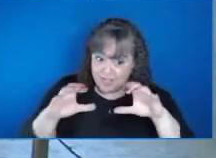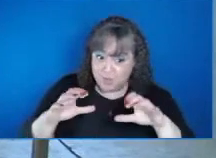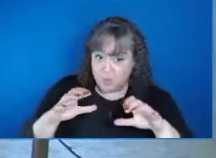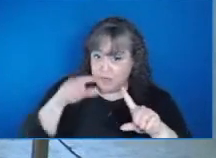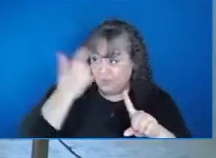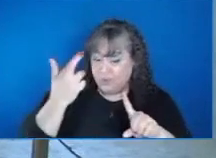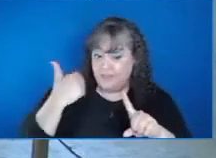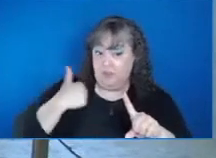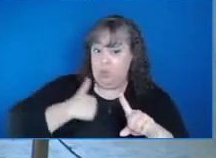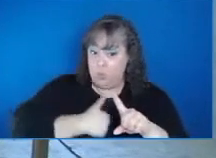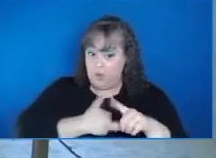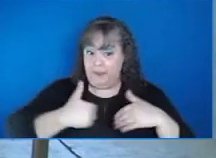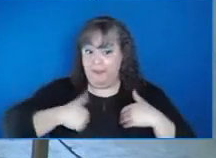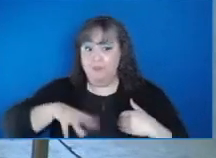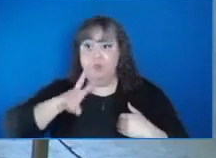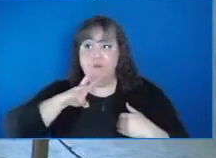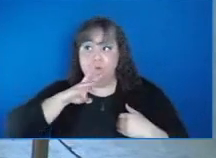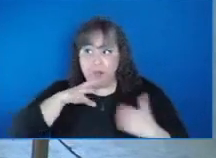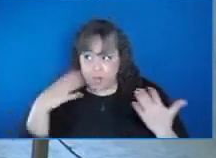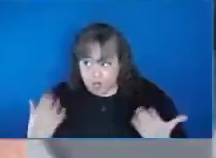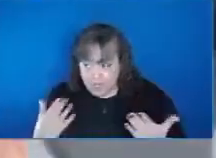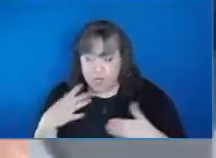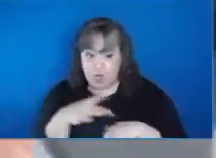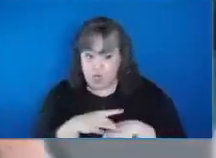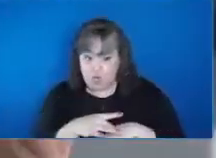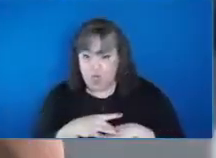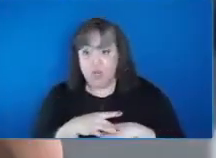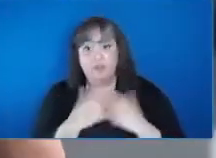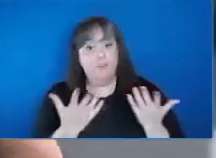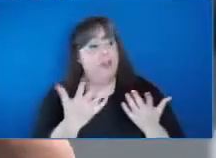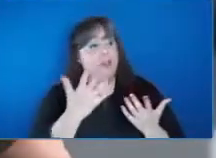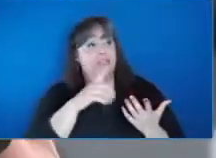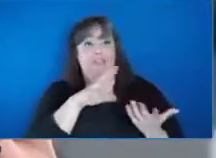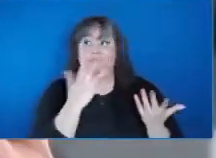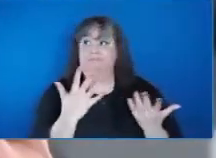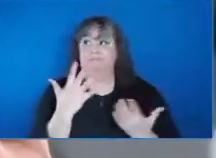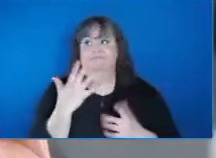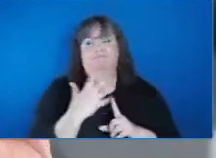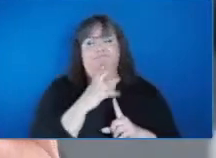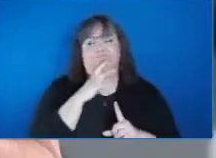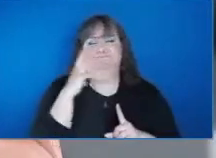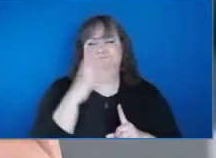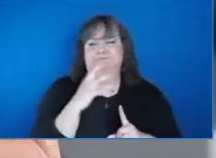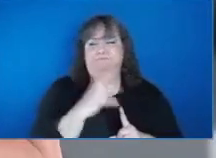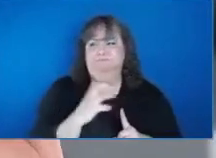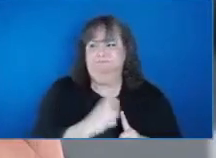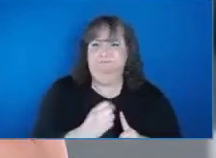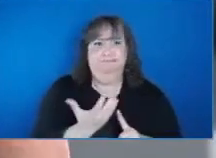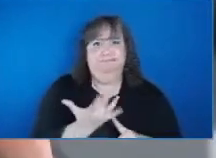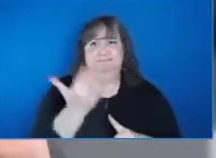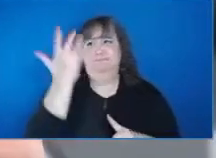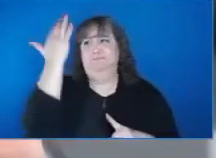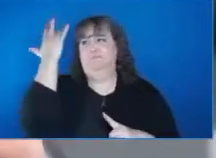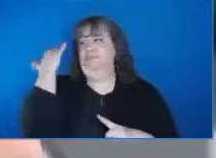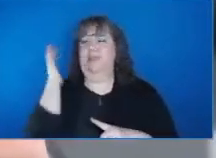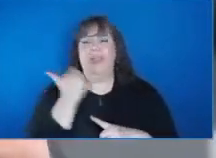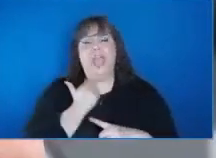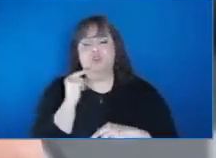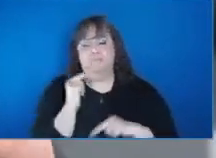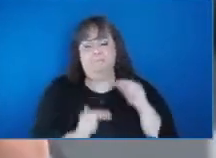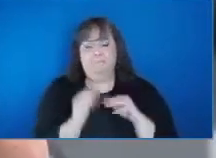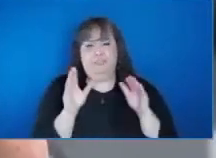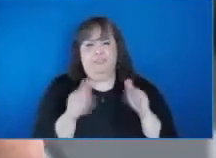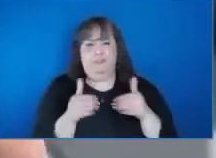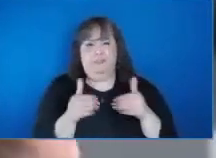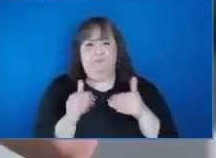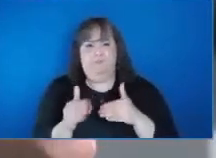objects. They're the relics of the early solar system. They were the building blocks of the planets. And so they really did bring a lot of important stuff